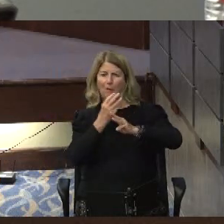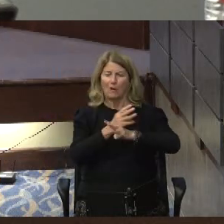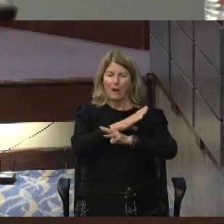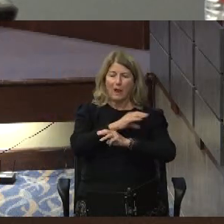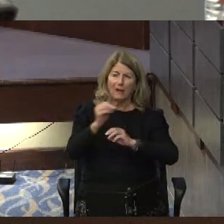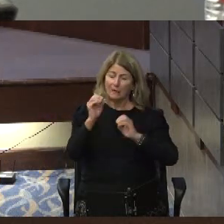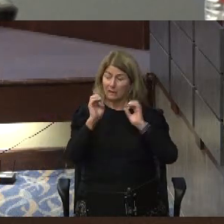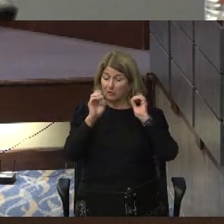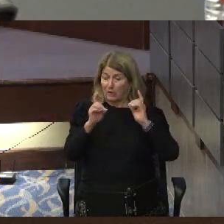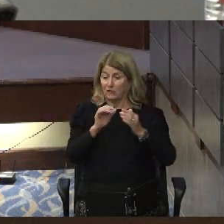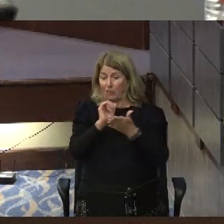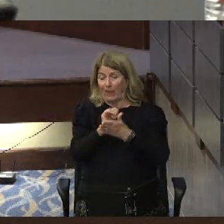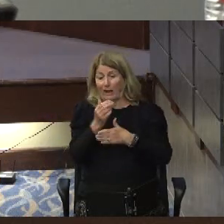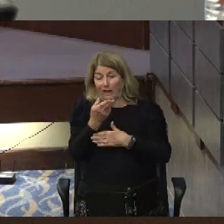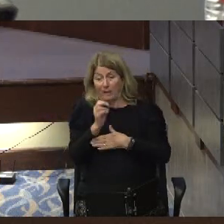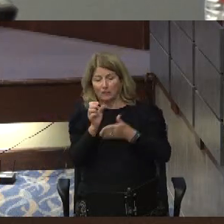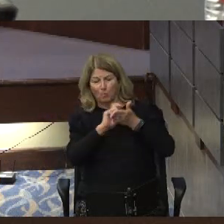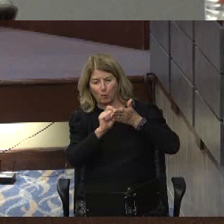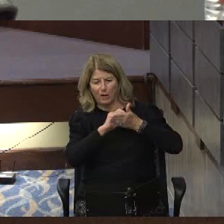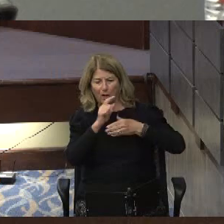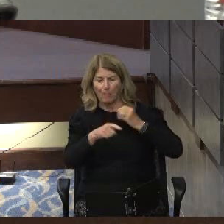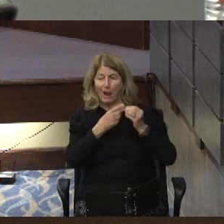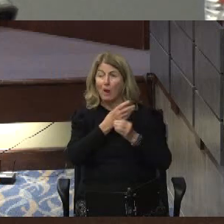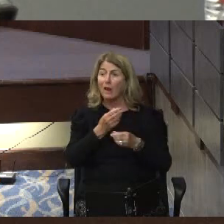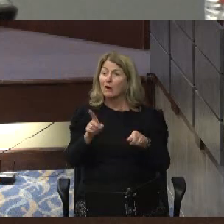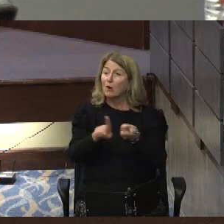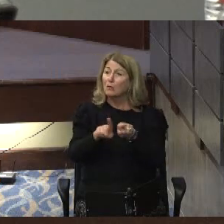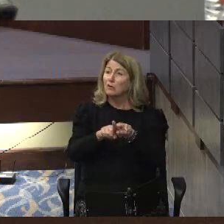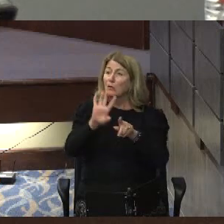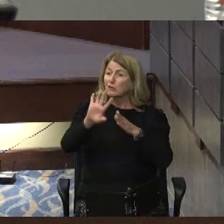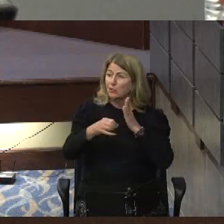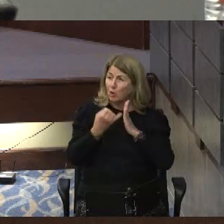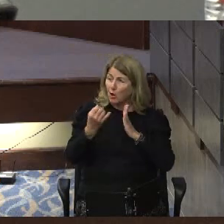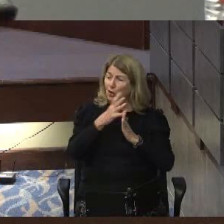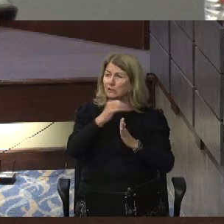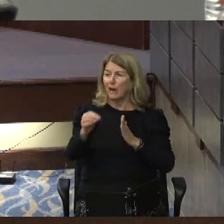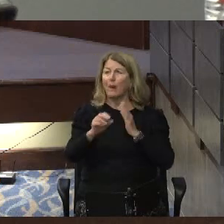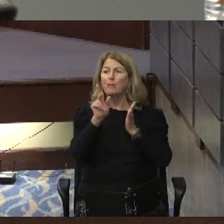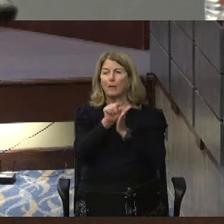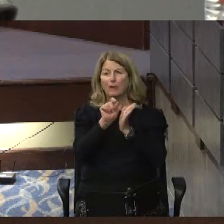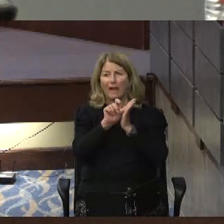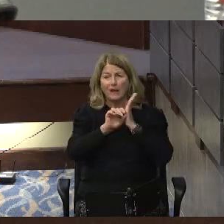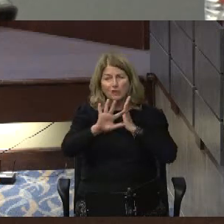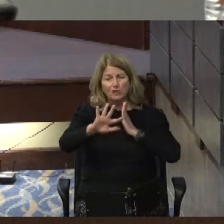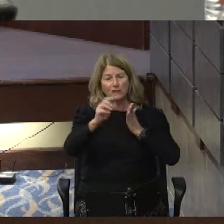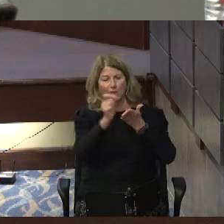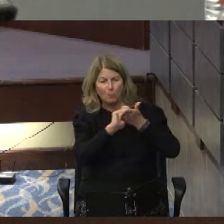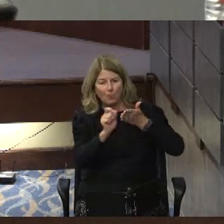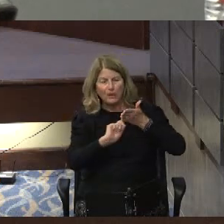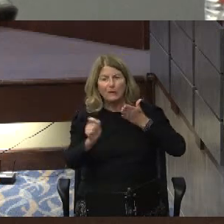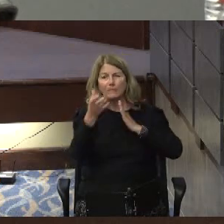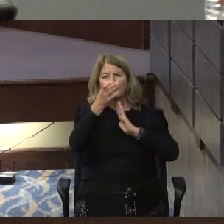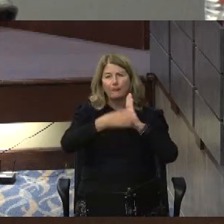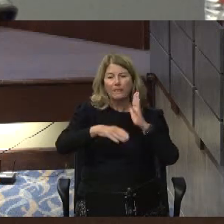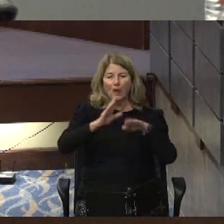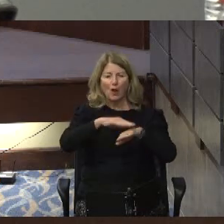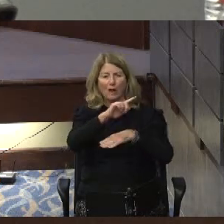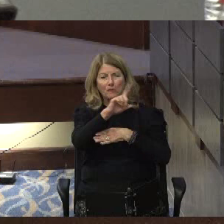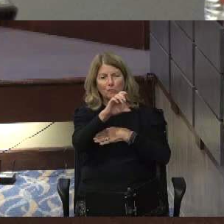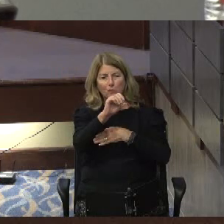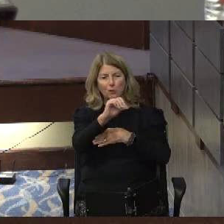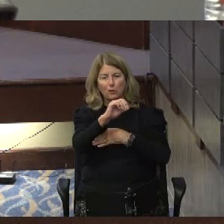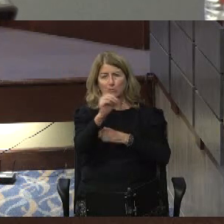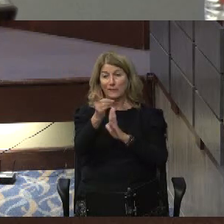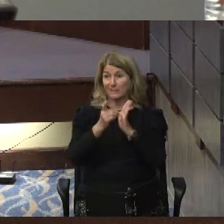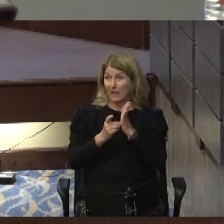written about in all sorts of journals and publications. He's even written a chapter on zoo design, I think in China.